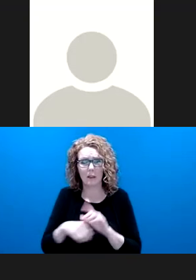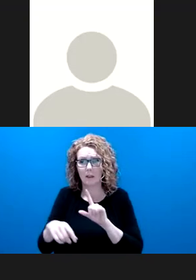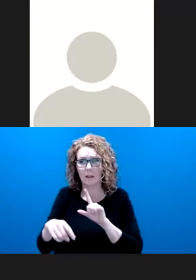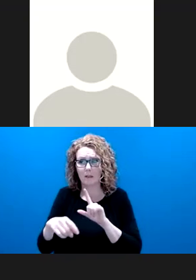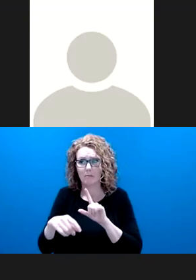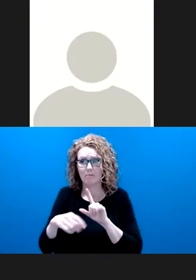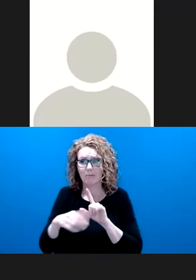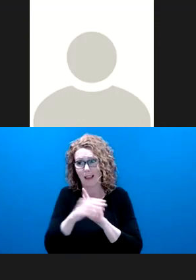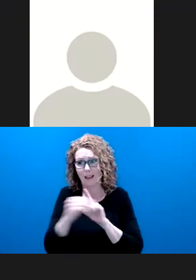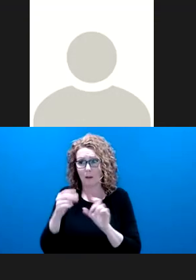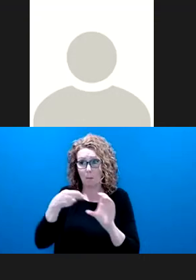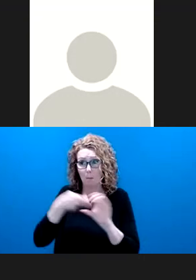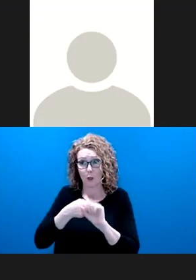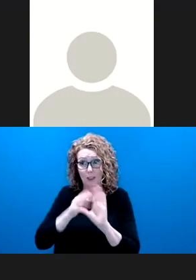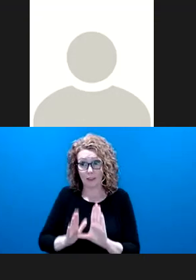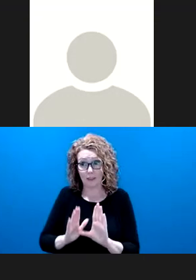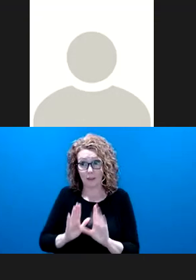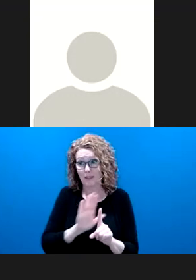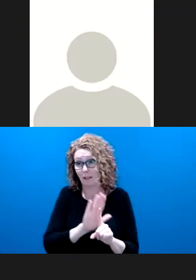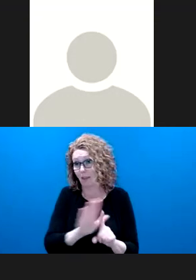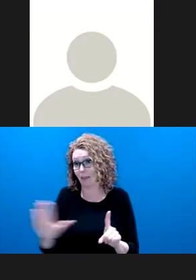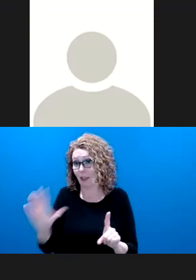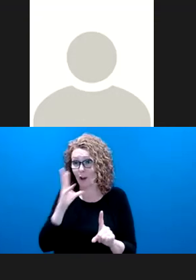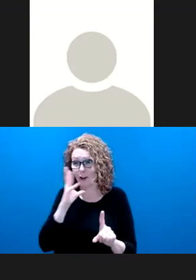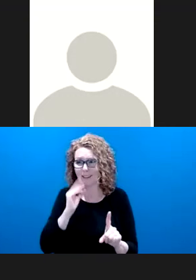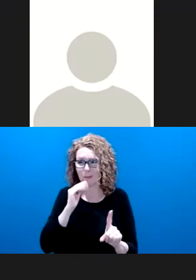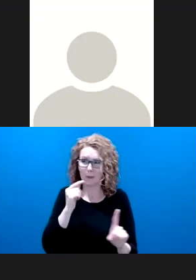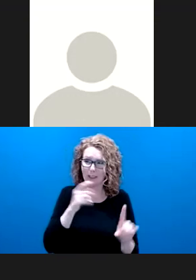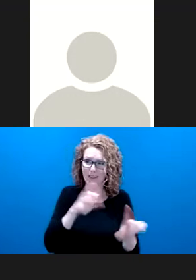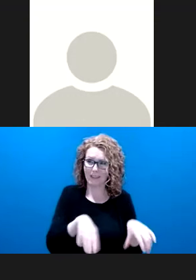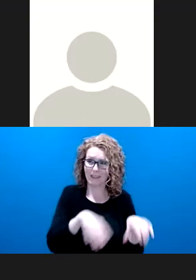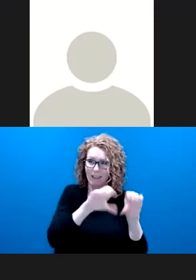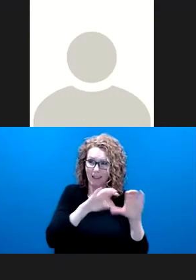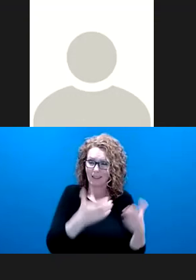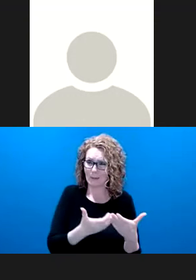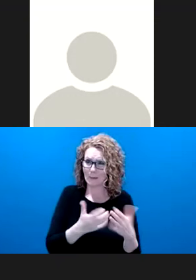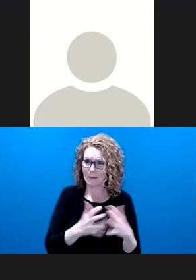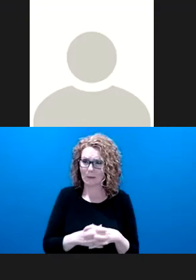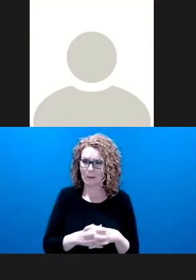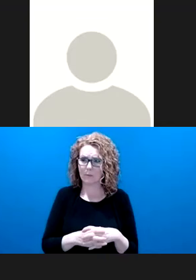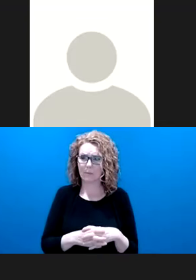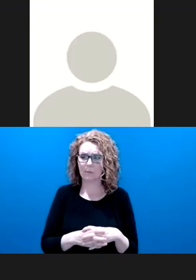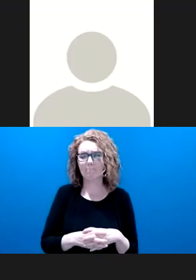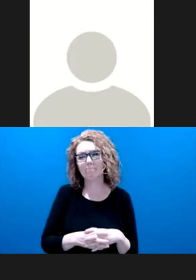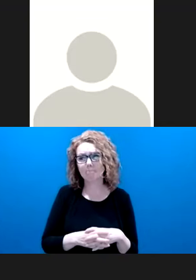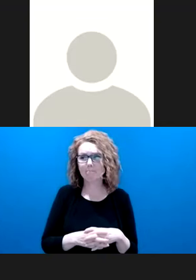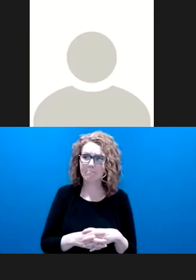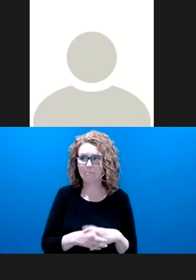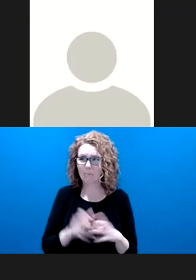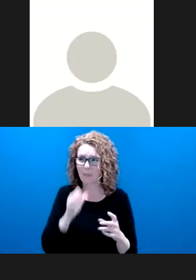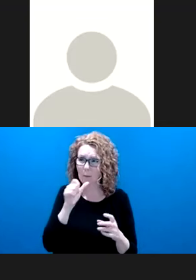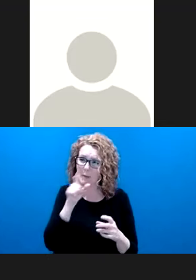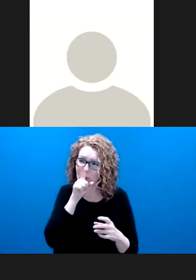experience in that course. So I'm not sure if that gets at exactly what Michelle